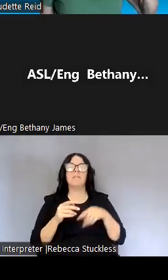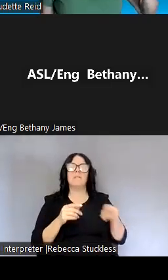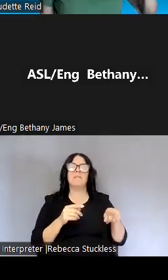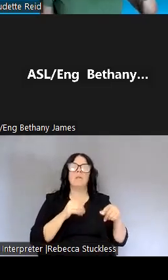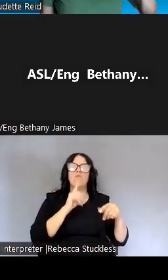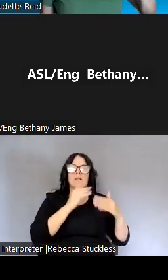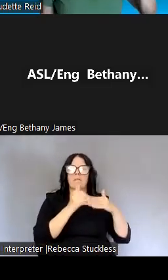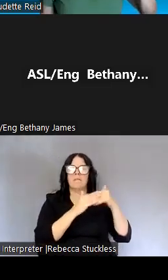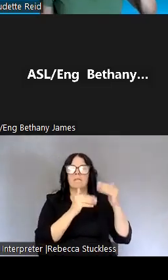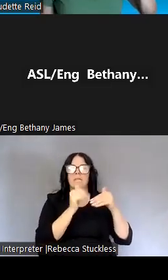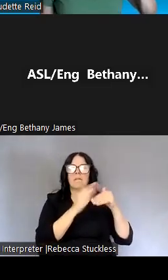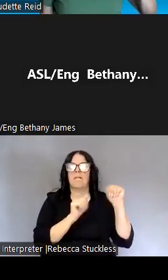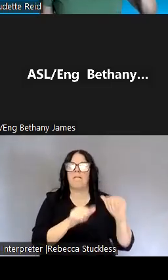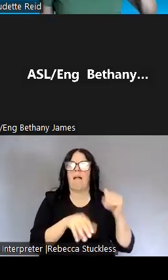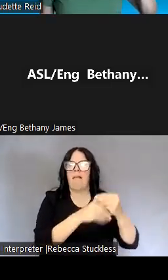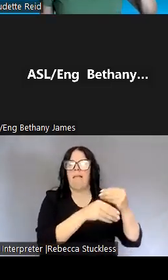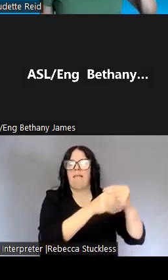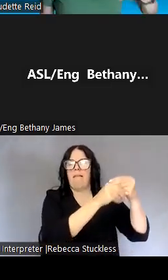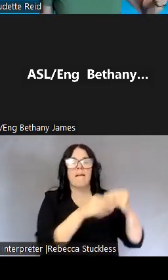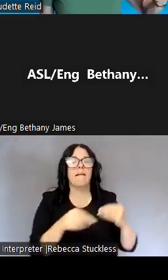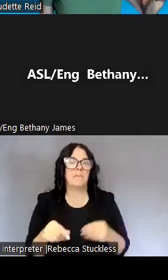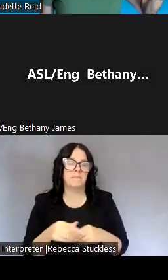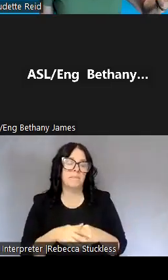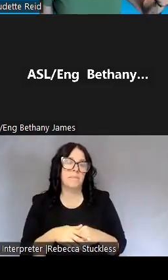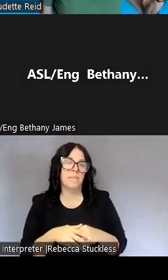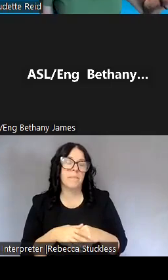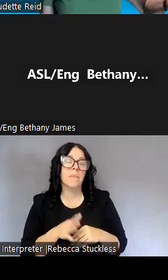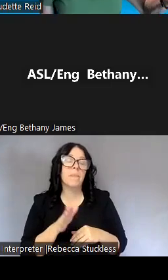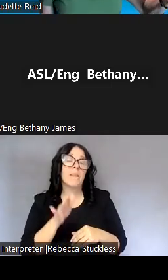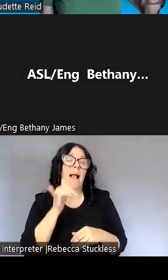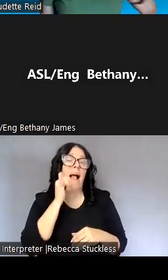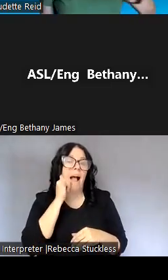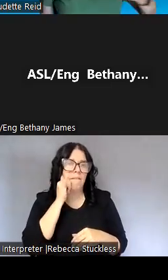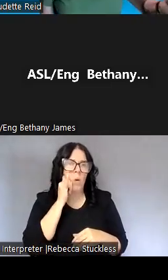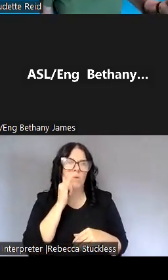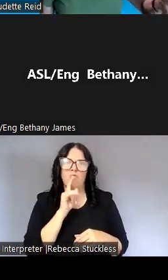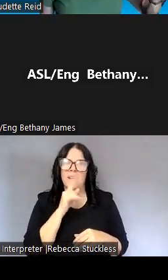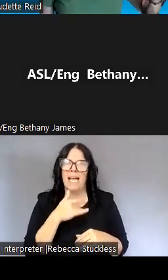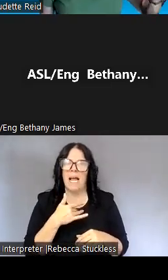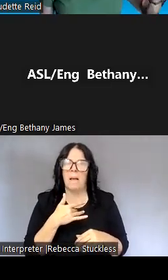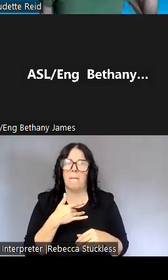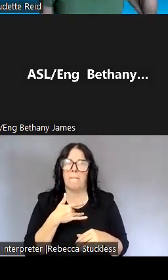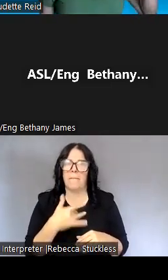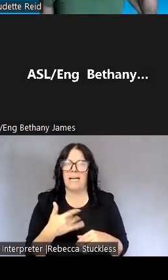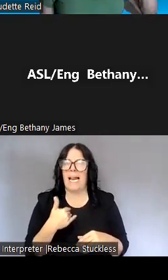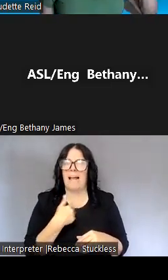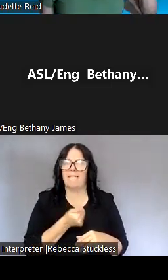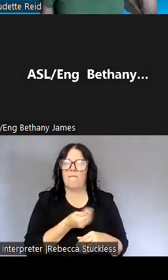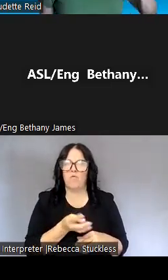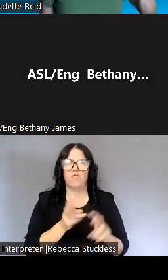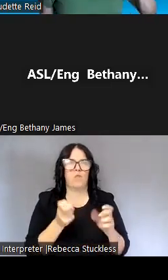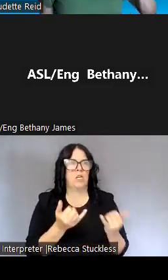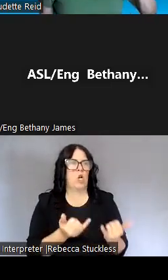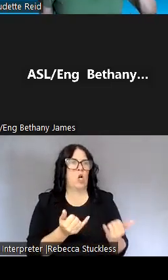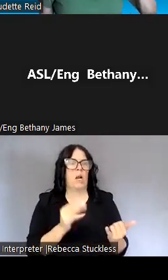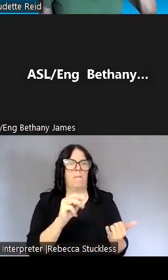models of iPhones at any given time, although there's a lot of different iPhones being used because people tend to hang on